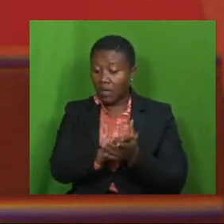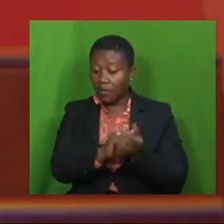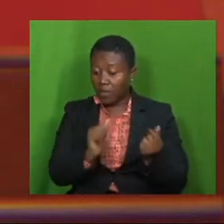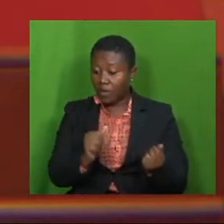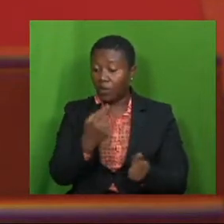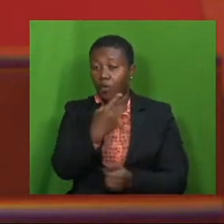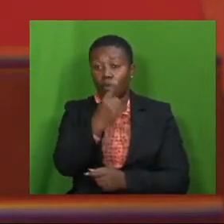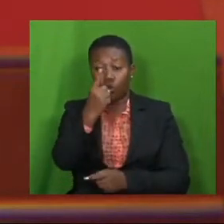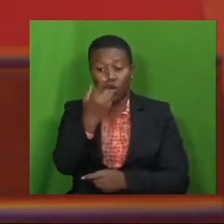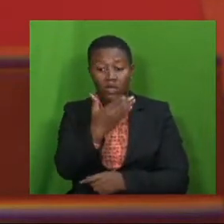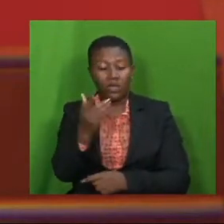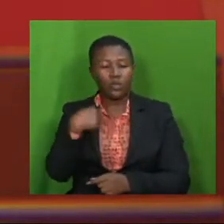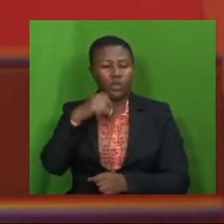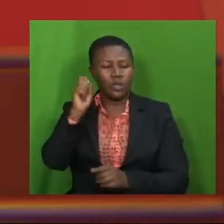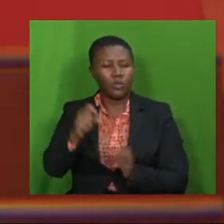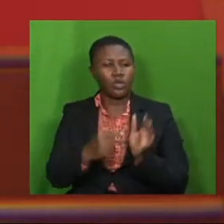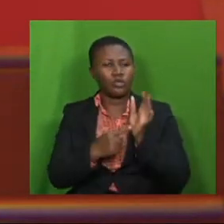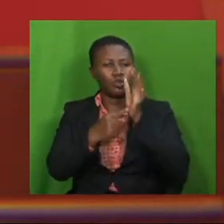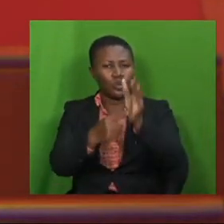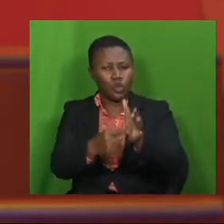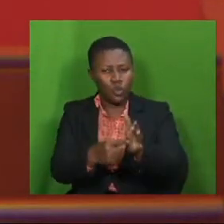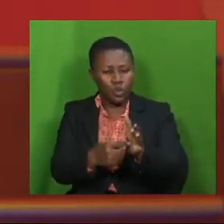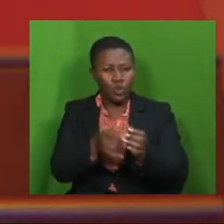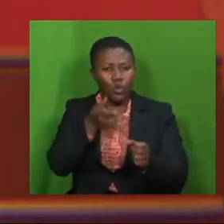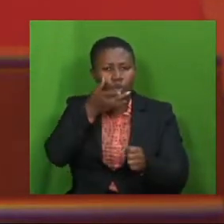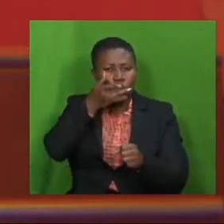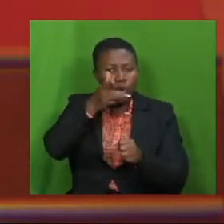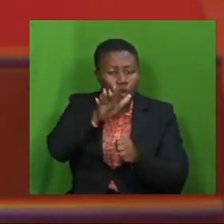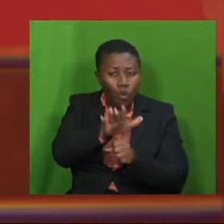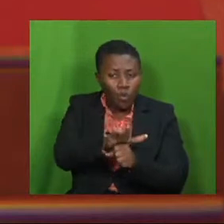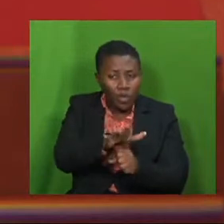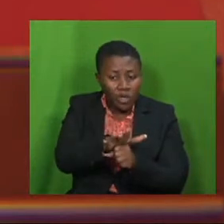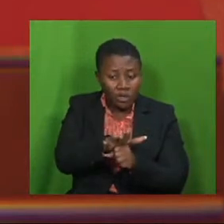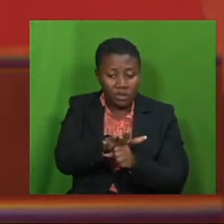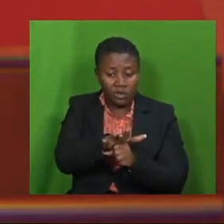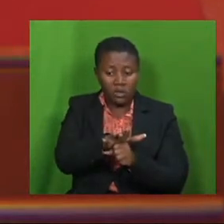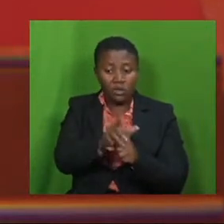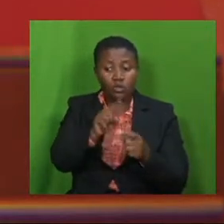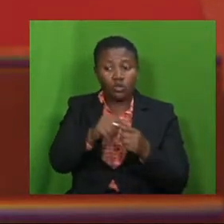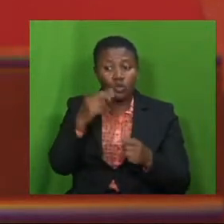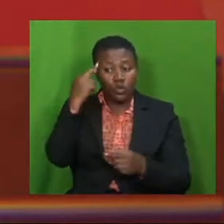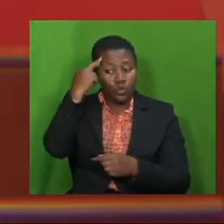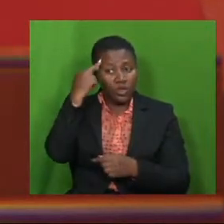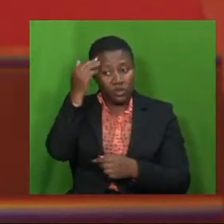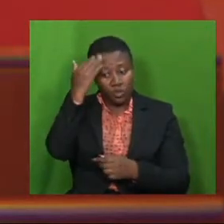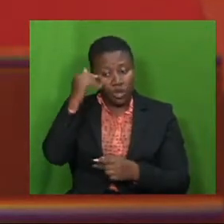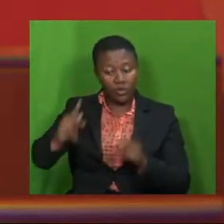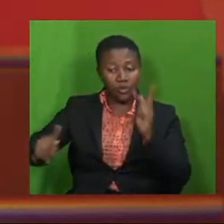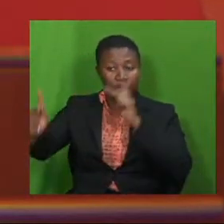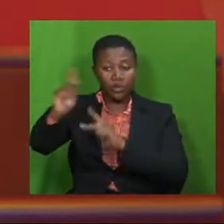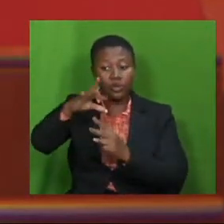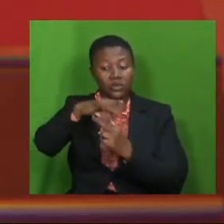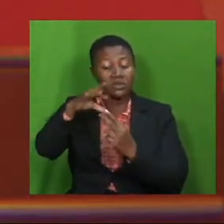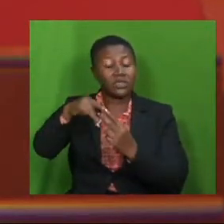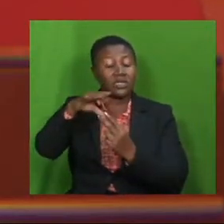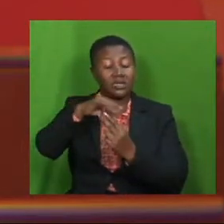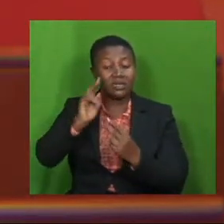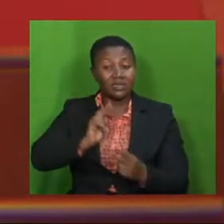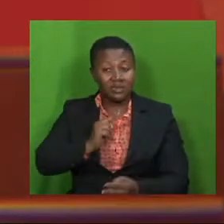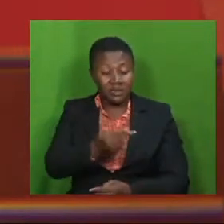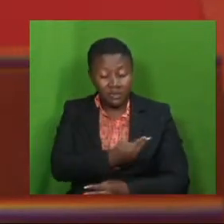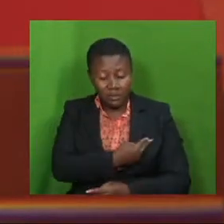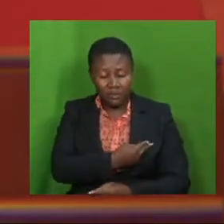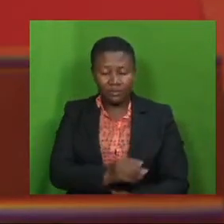show commitment to what the people have elected us to do. With this, honorable